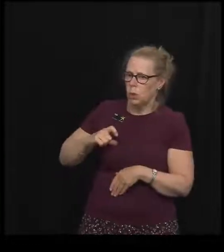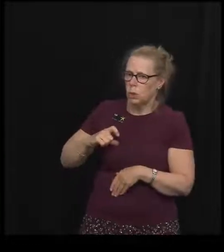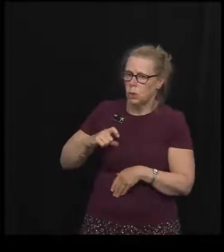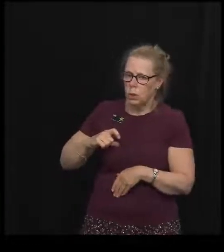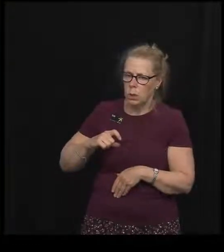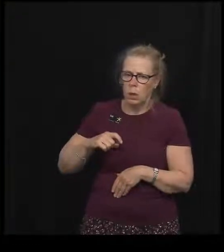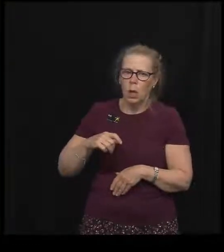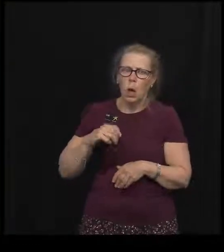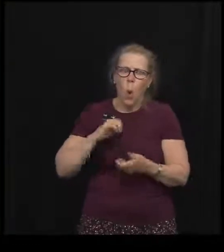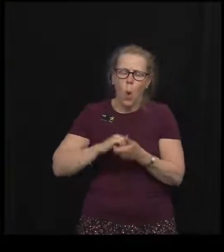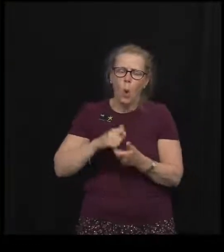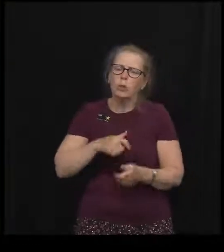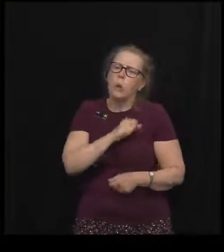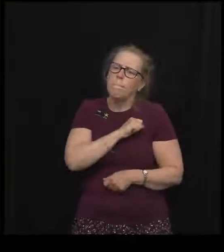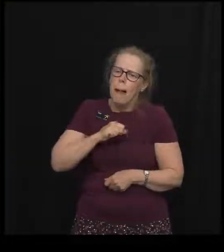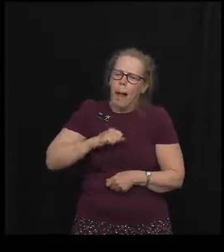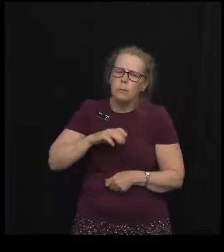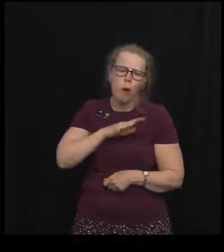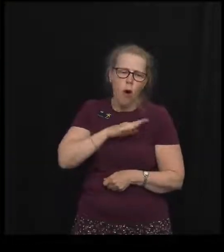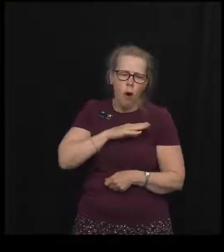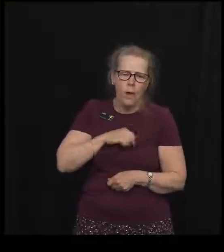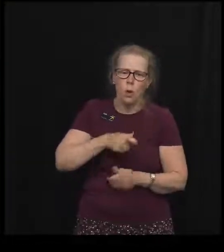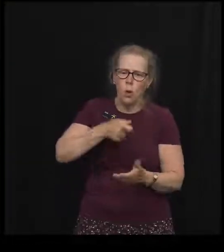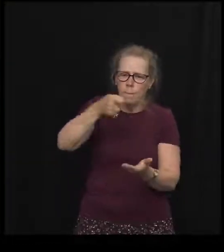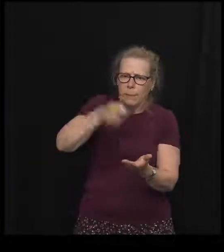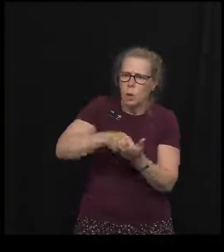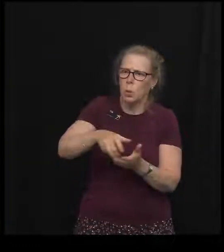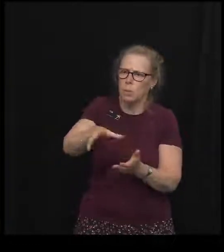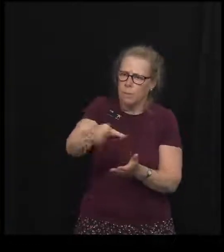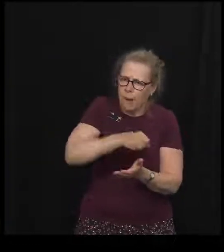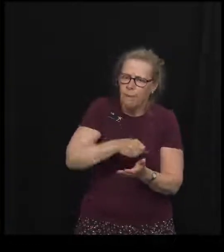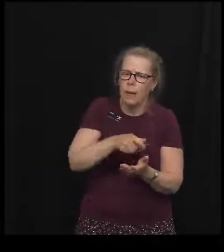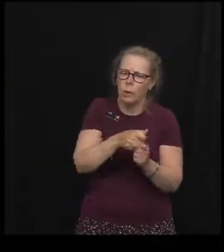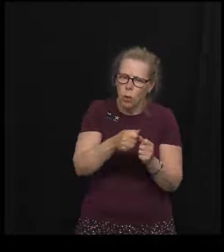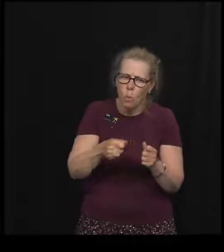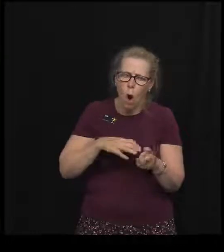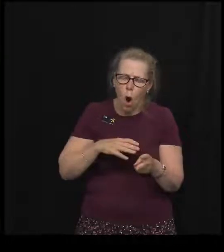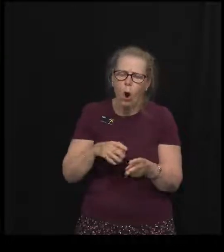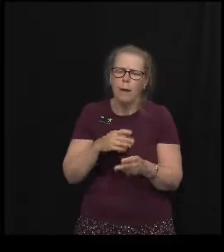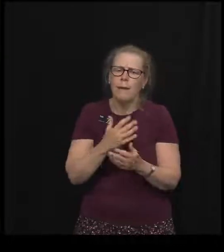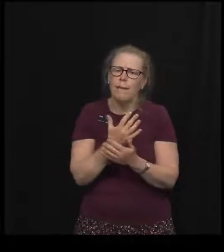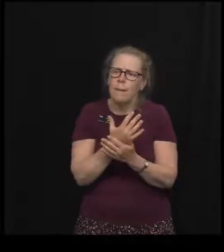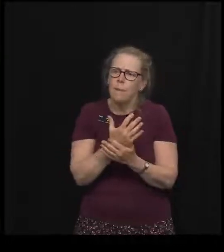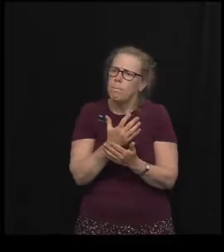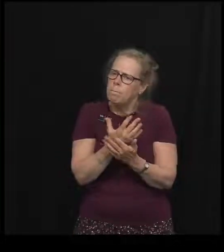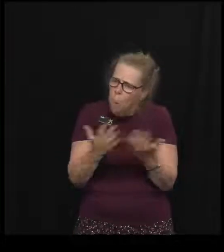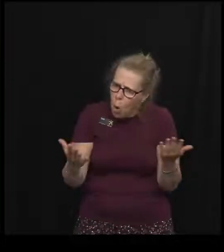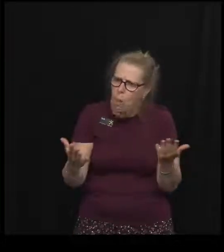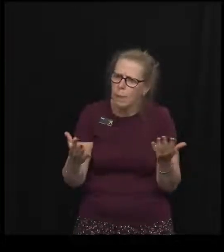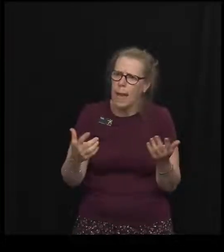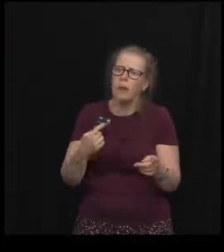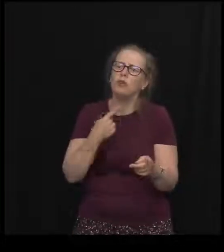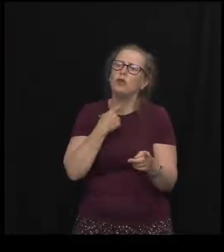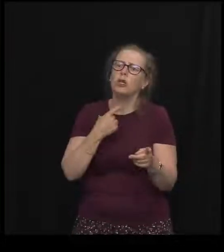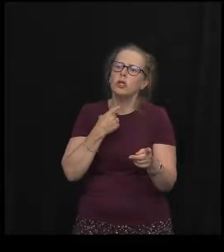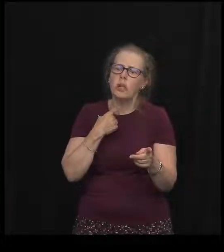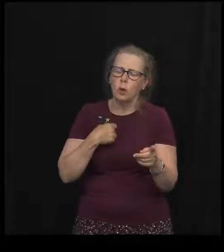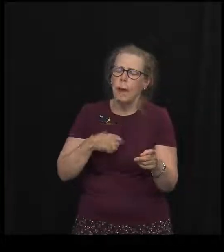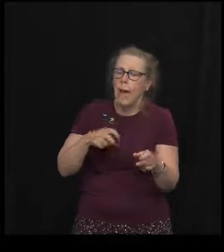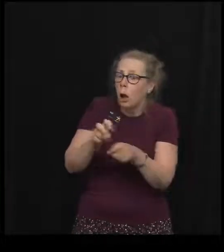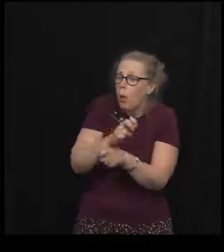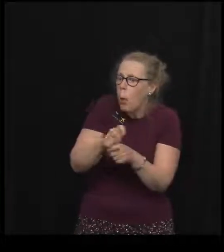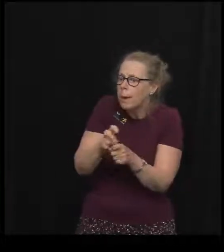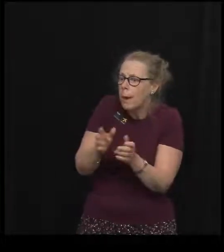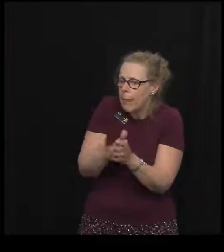decision makers know that we have 60,000 young people in a country that UNICEF can be in dialogue with, we can check. We